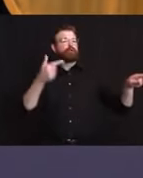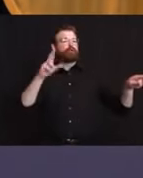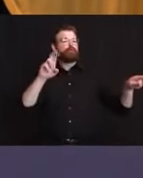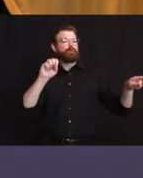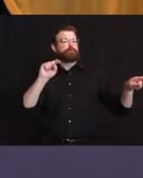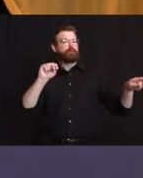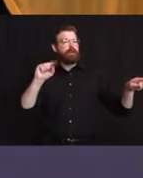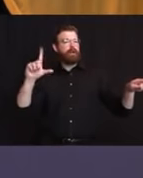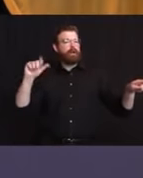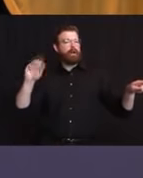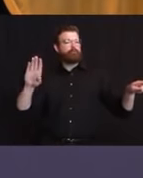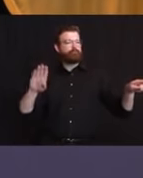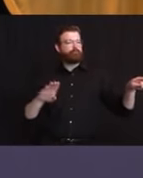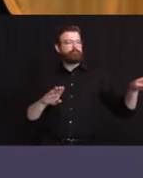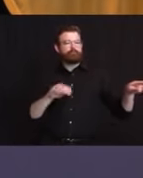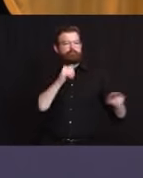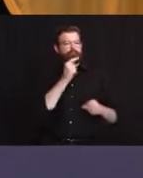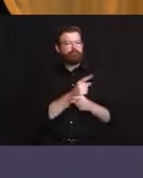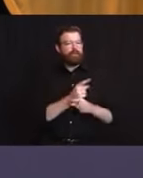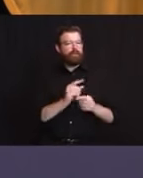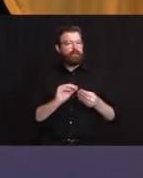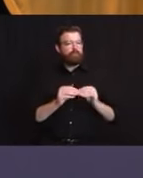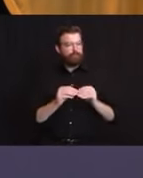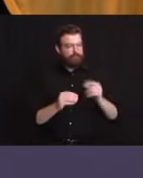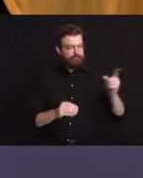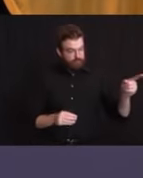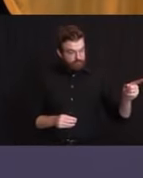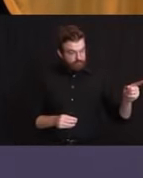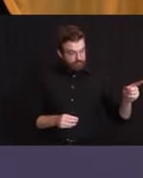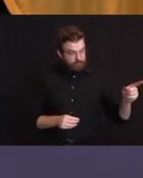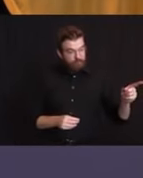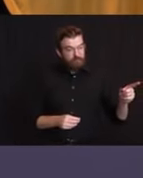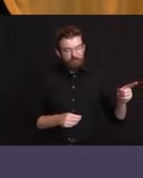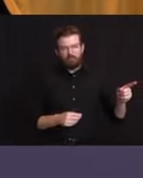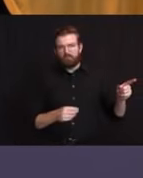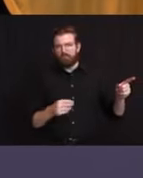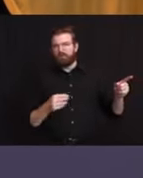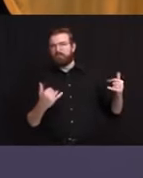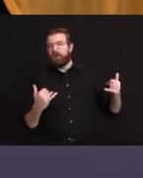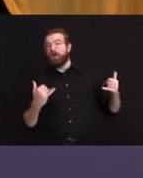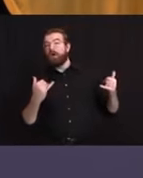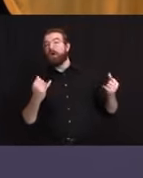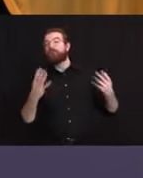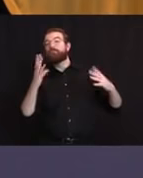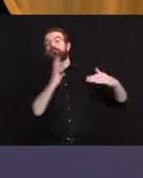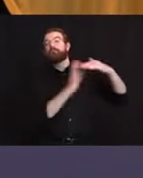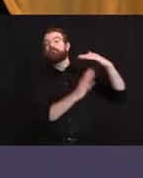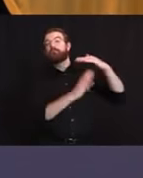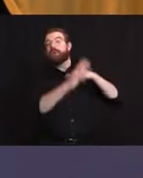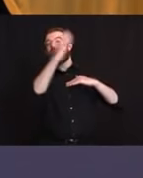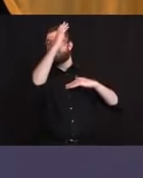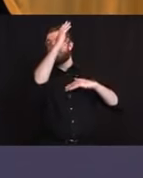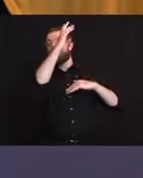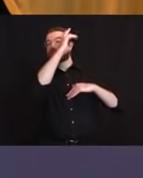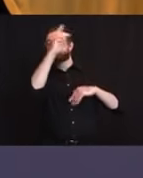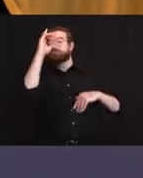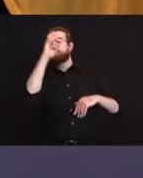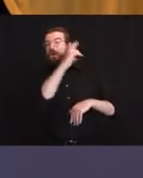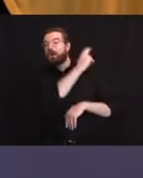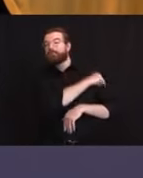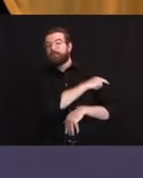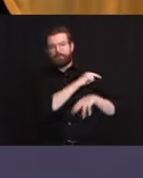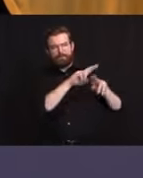in hospitalizations have dropped pretty dramatically. Can you say what it will take for you to decide to allow indoor